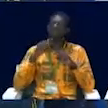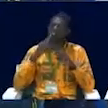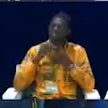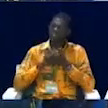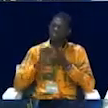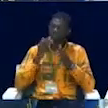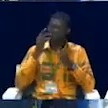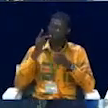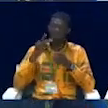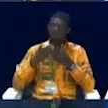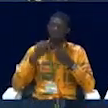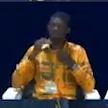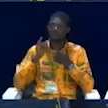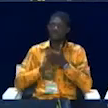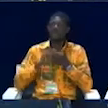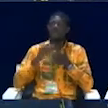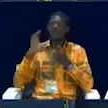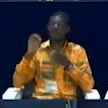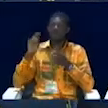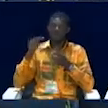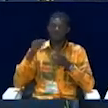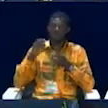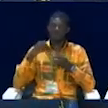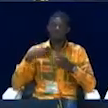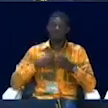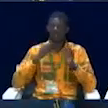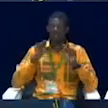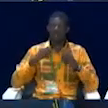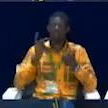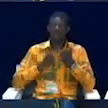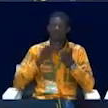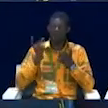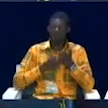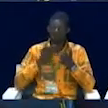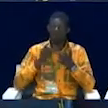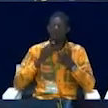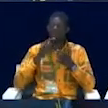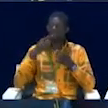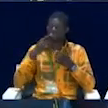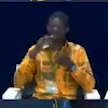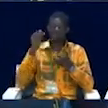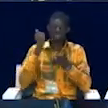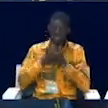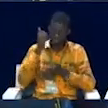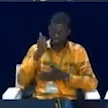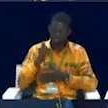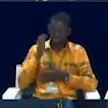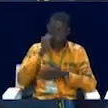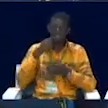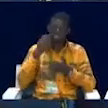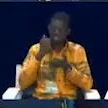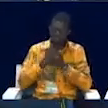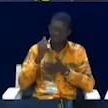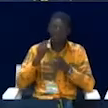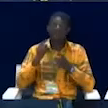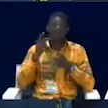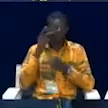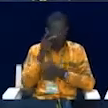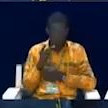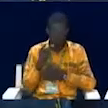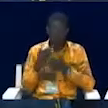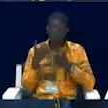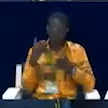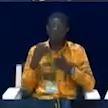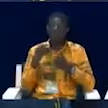that before that Congress, we can have our double portion?" She said, "Amen." And lo and behold, before